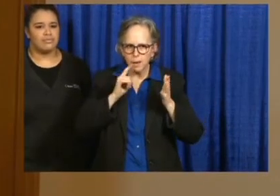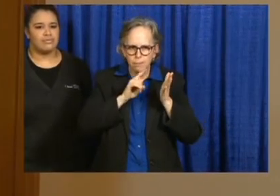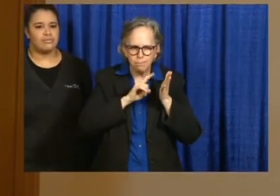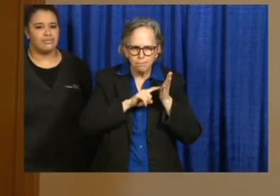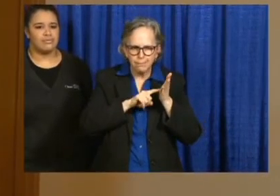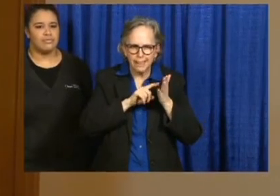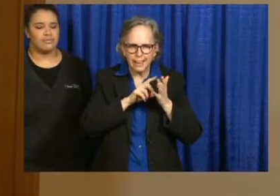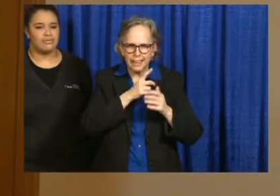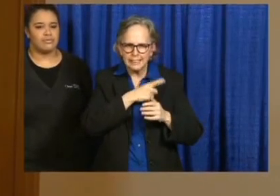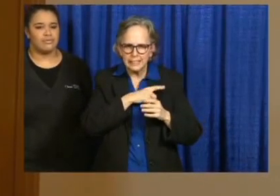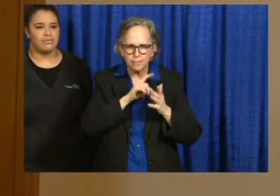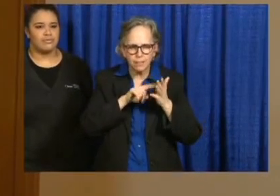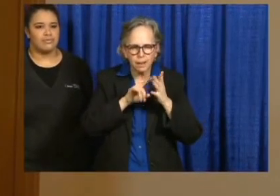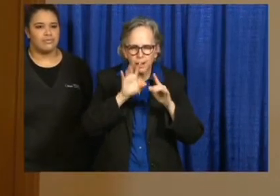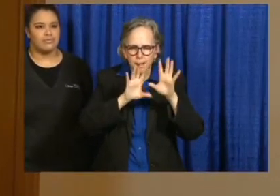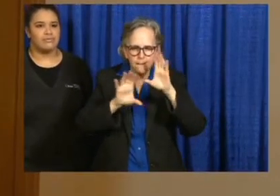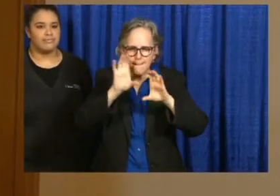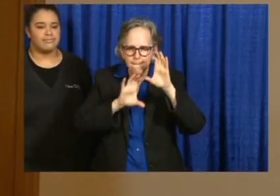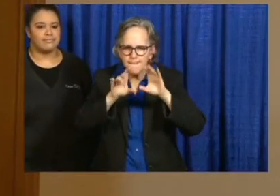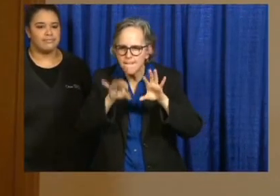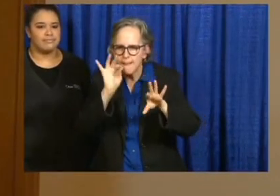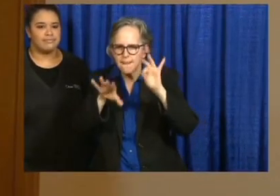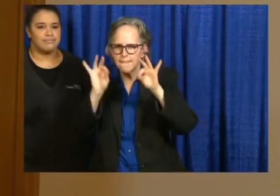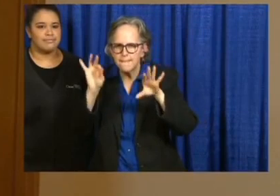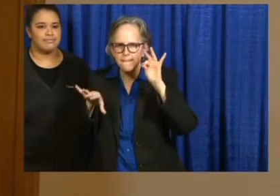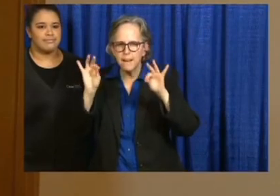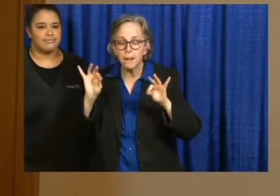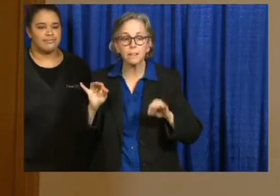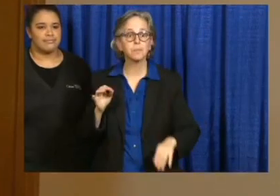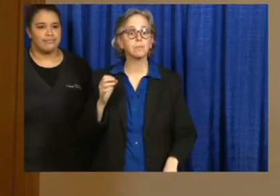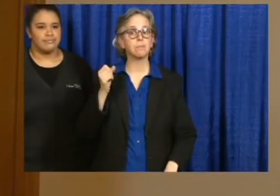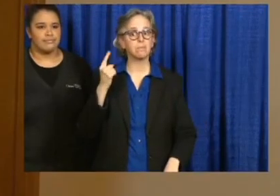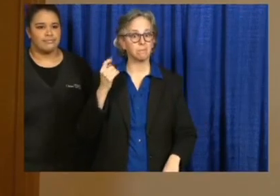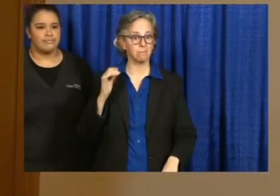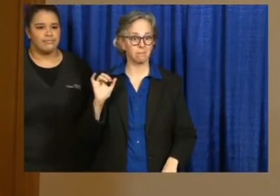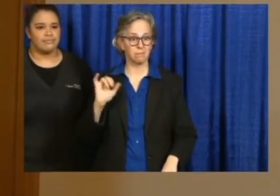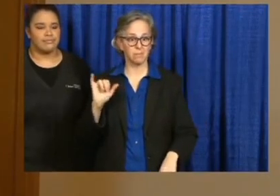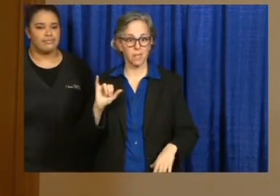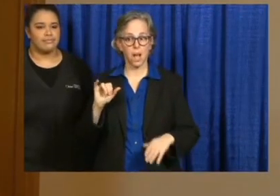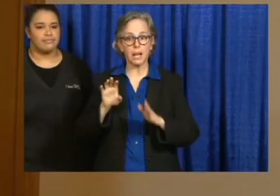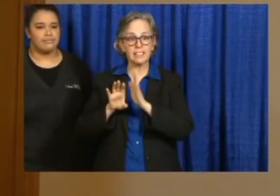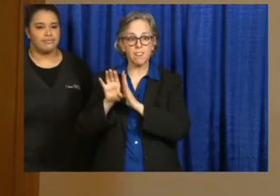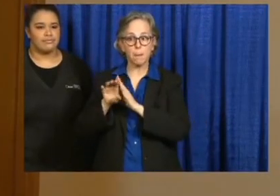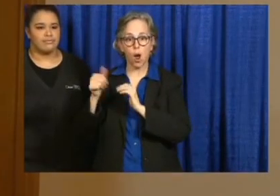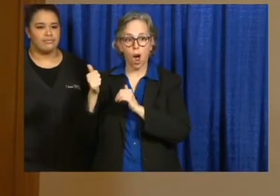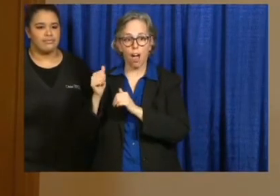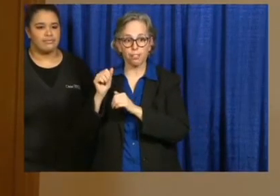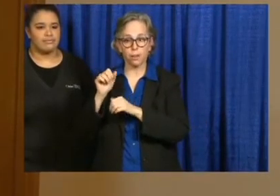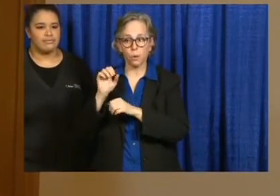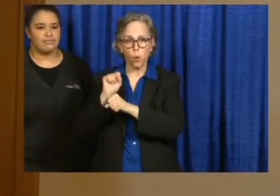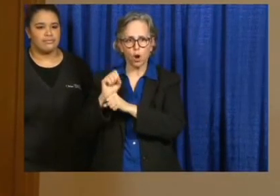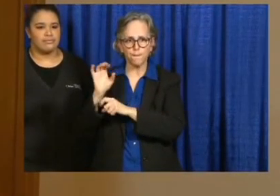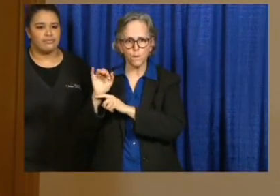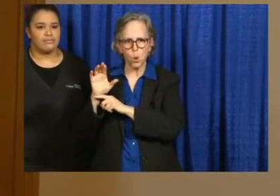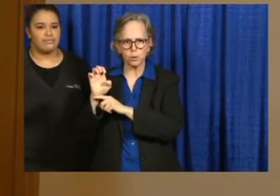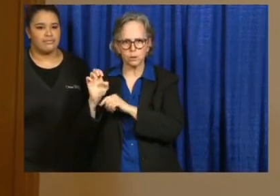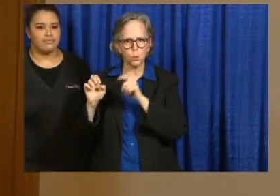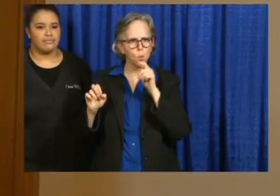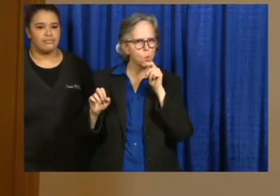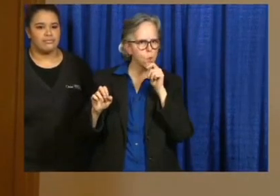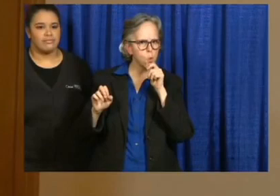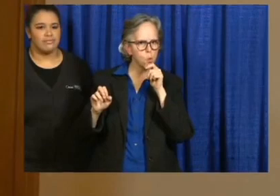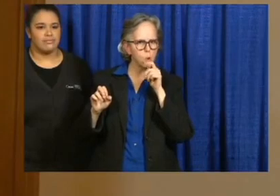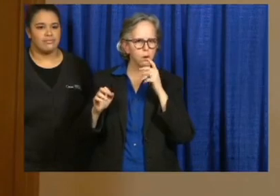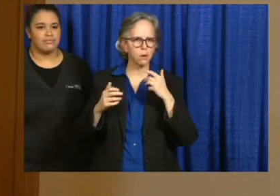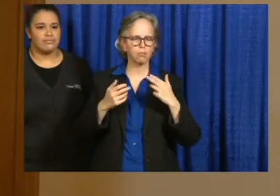want to take away from the workforce we're also developing. We're talking about nurses and doctors coming out of retirement to help with the hospital